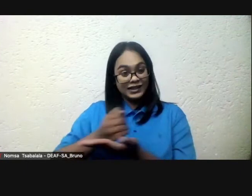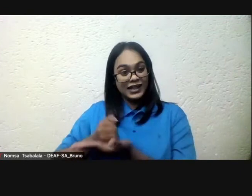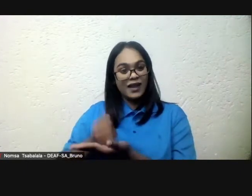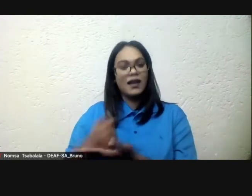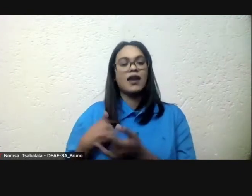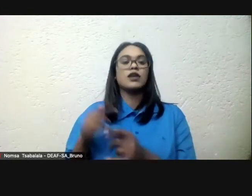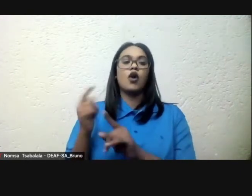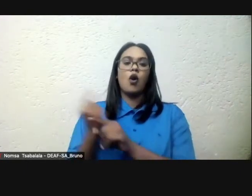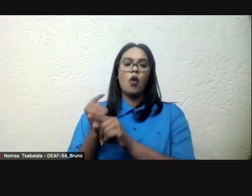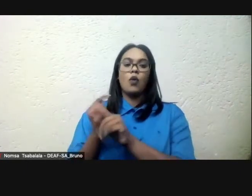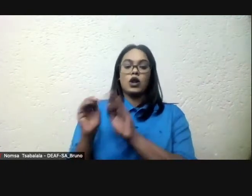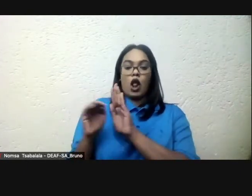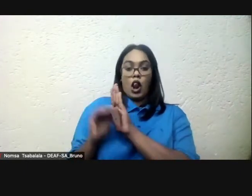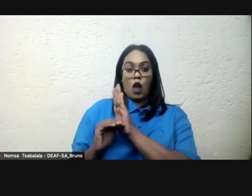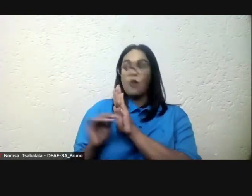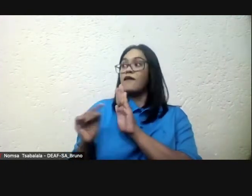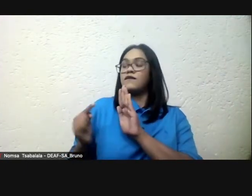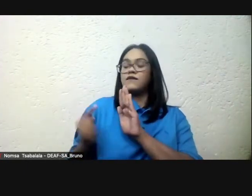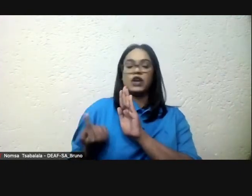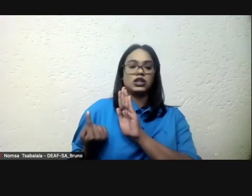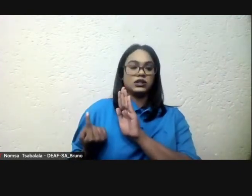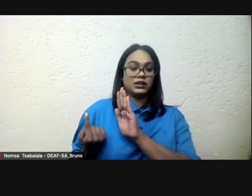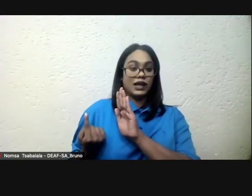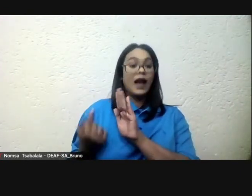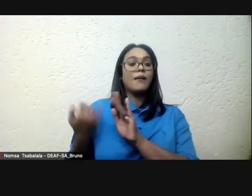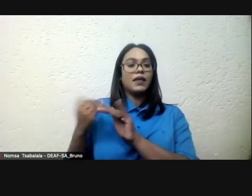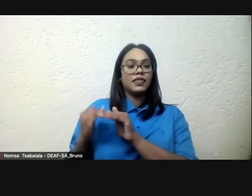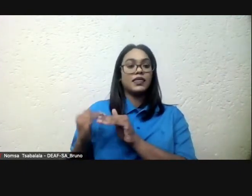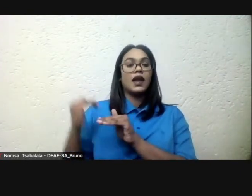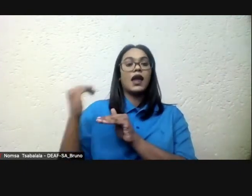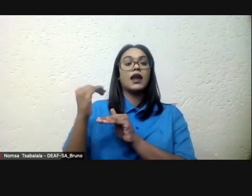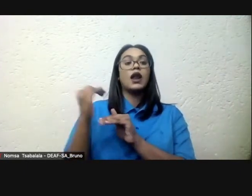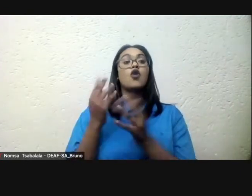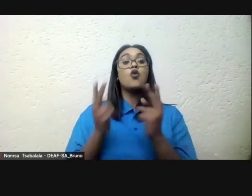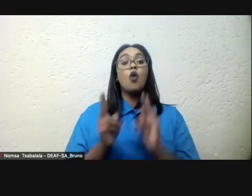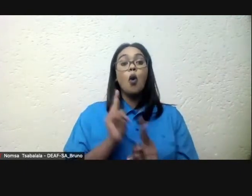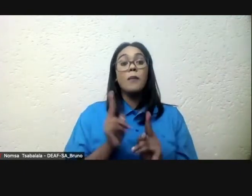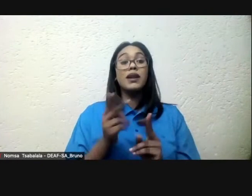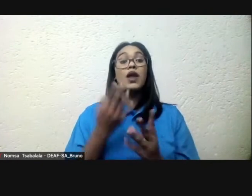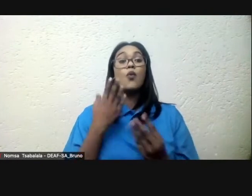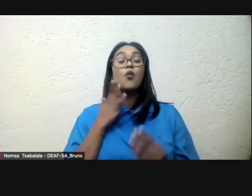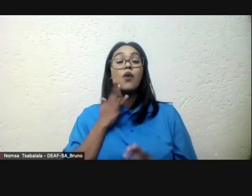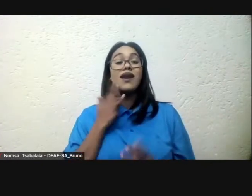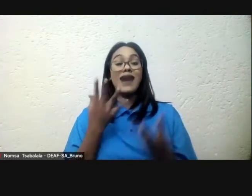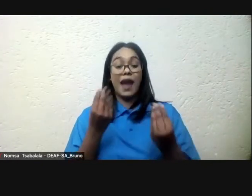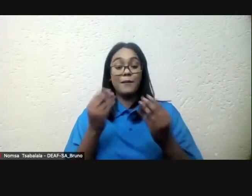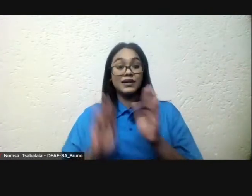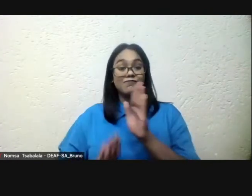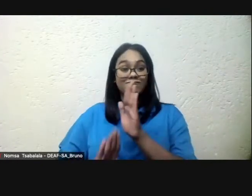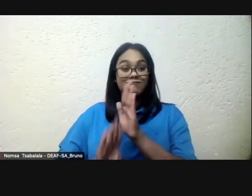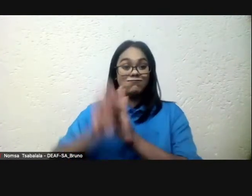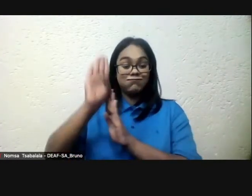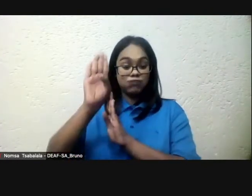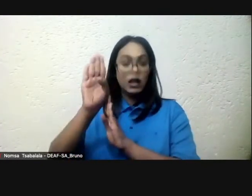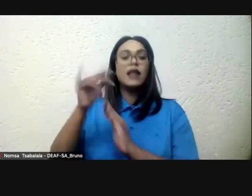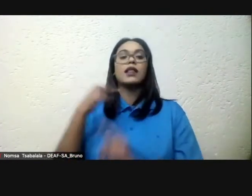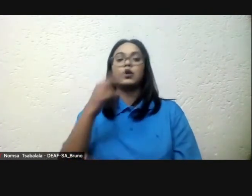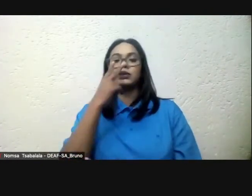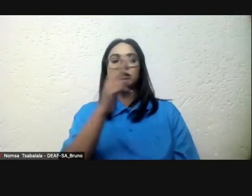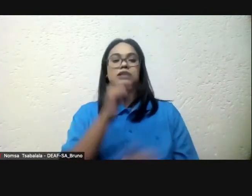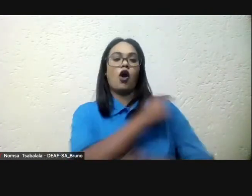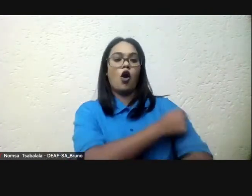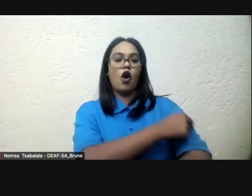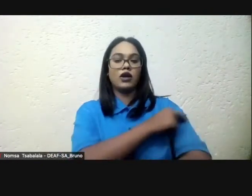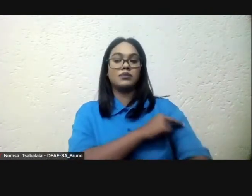and particularly at the peaks of the waves, we had the highest mortality. So I think even if we are seeing a slightly less severe disease